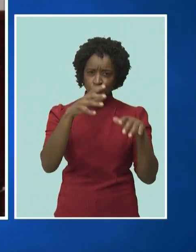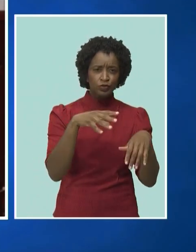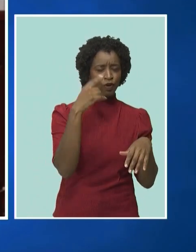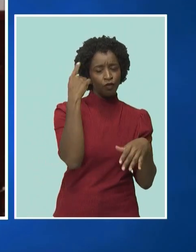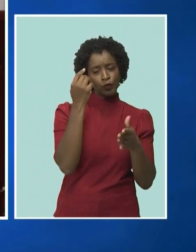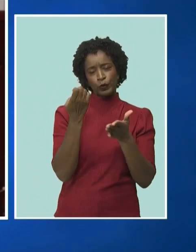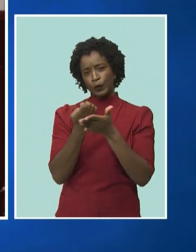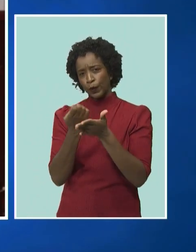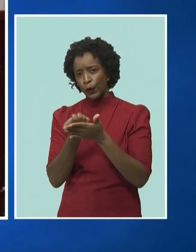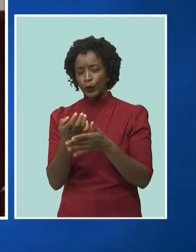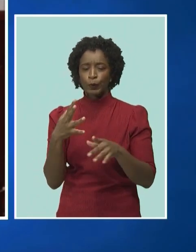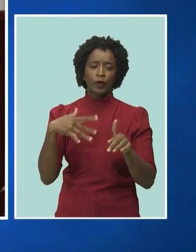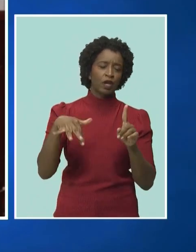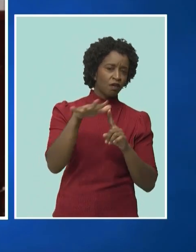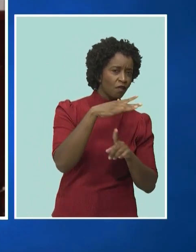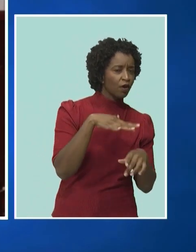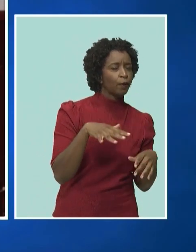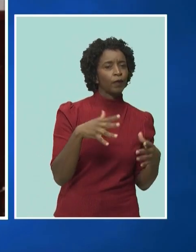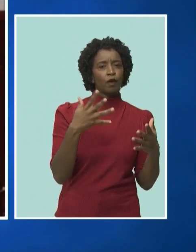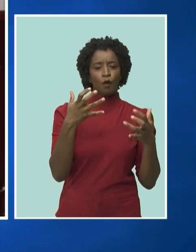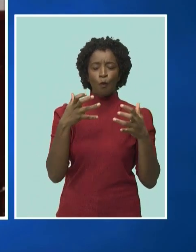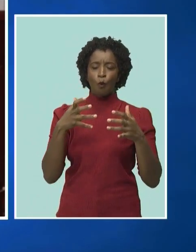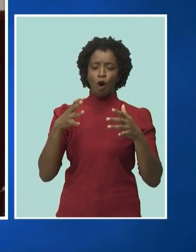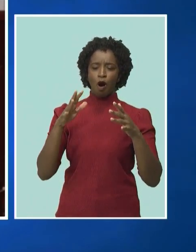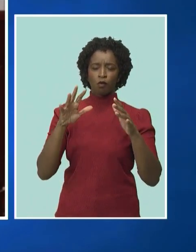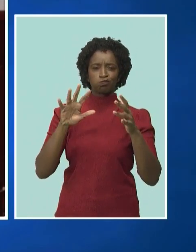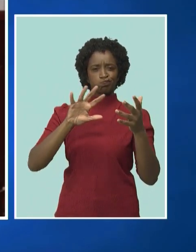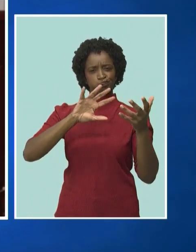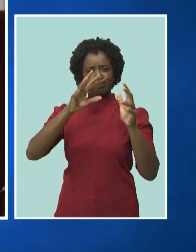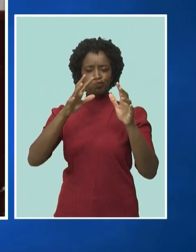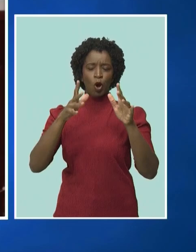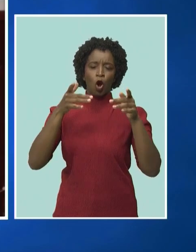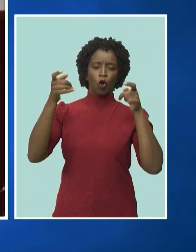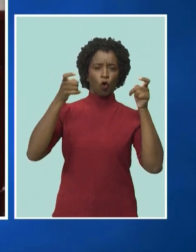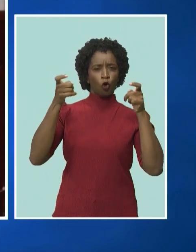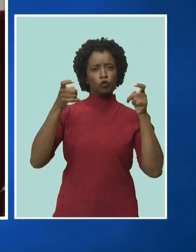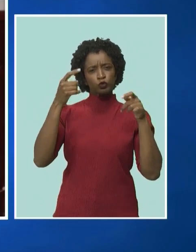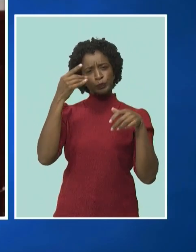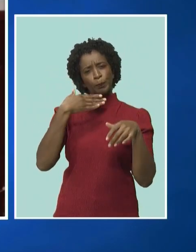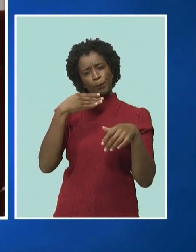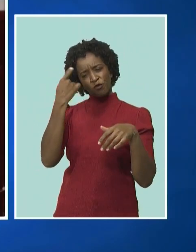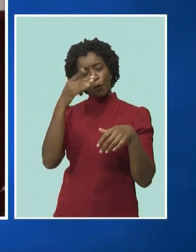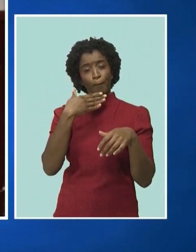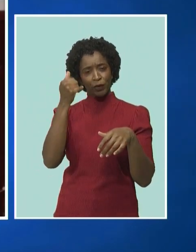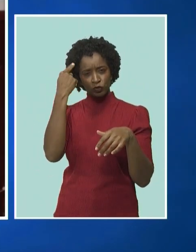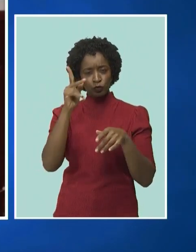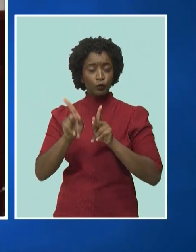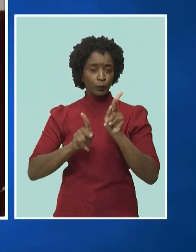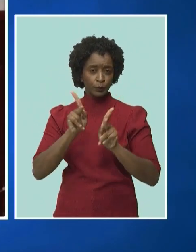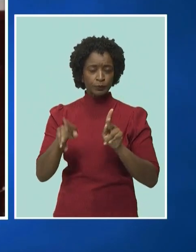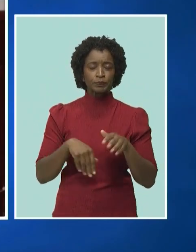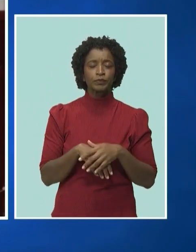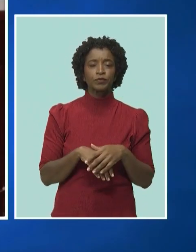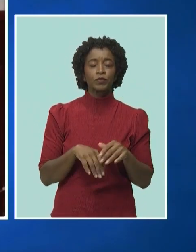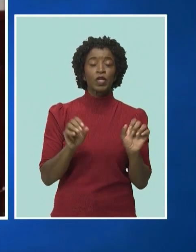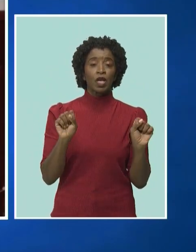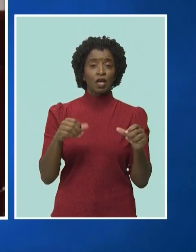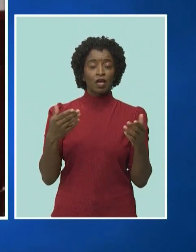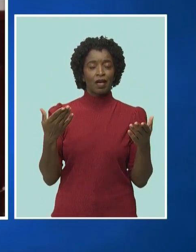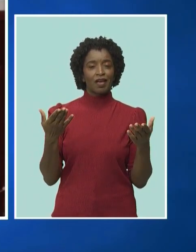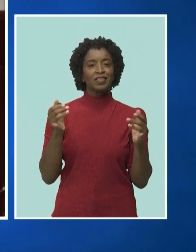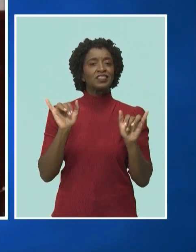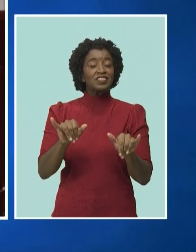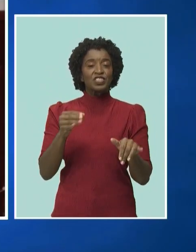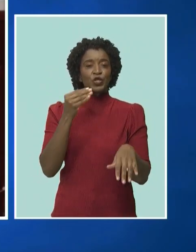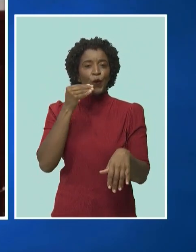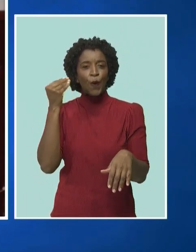our people. And we cannot influence the space if we stay home and drink our rum and cokes or eat